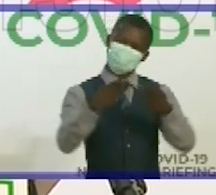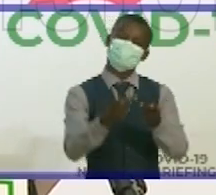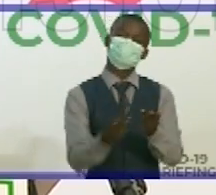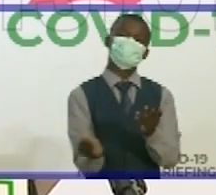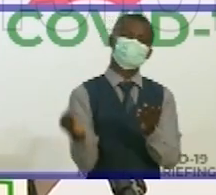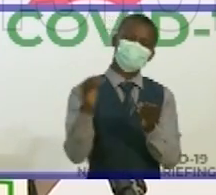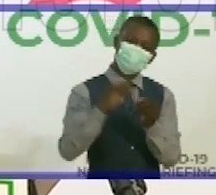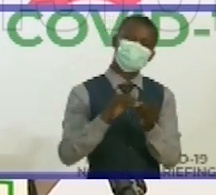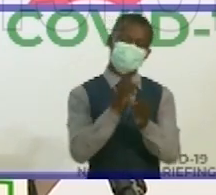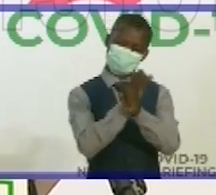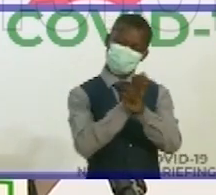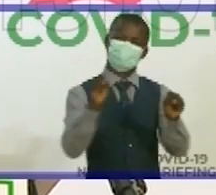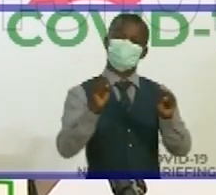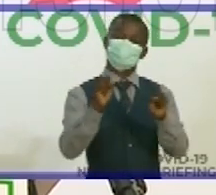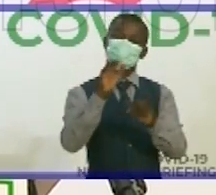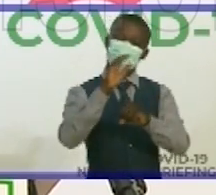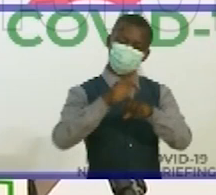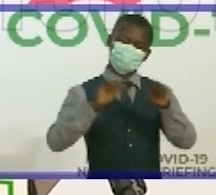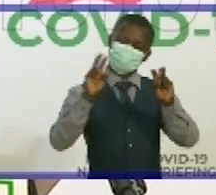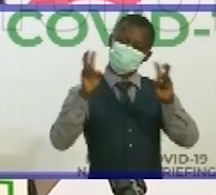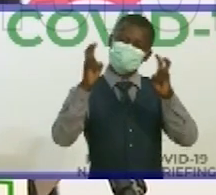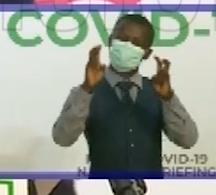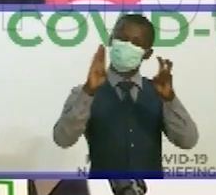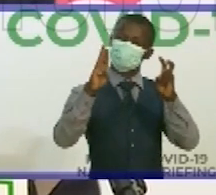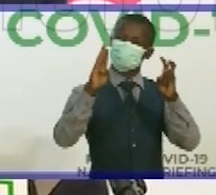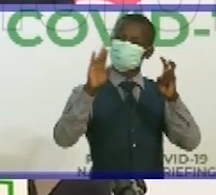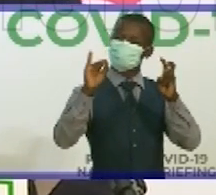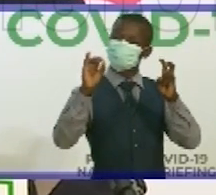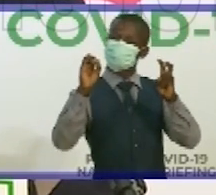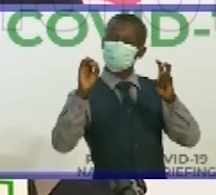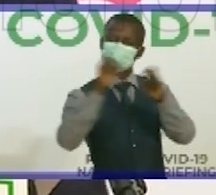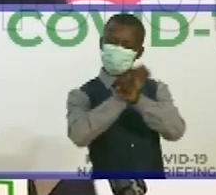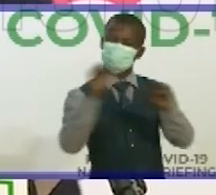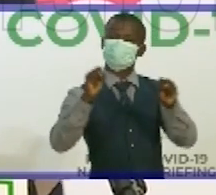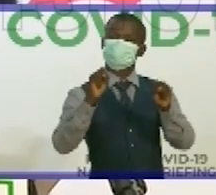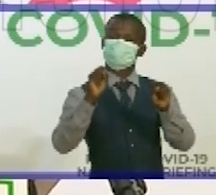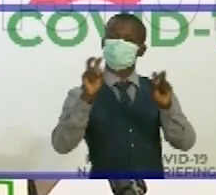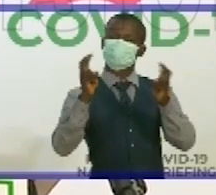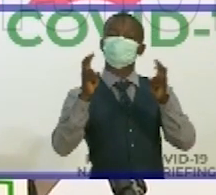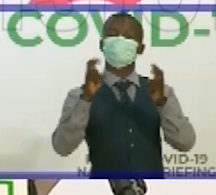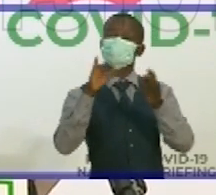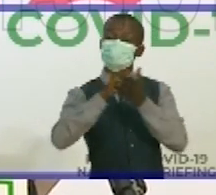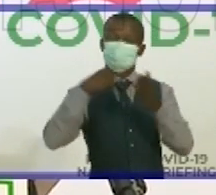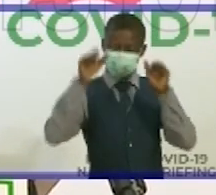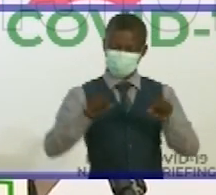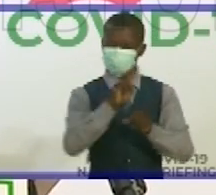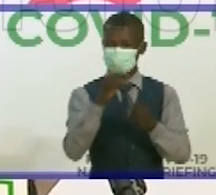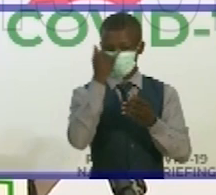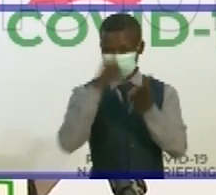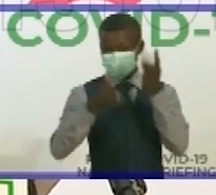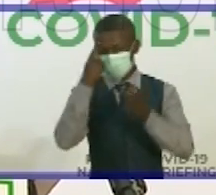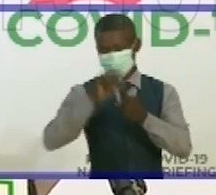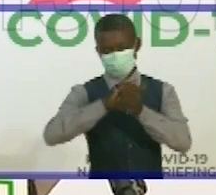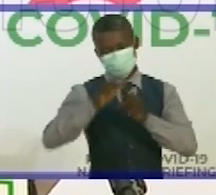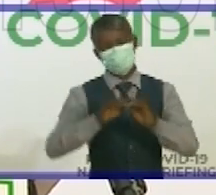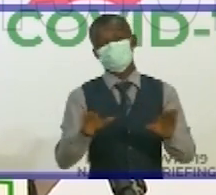of safety. They're called biosafety cabinets in order to use this for COVID. So far, we have activated 13 of